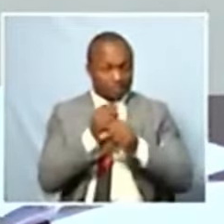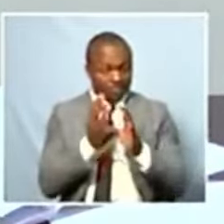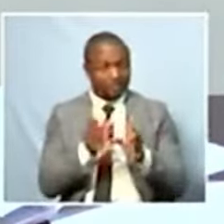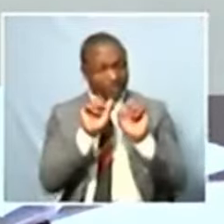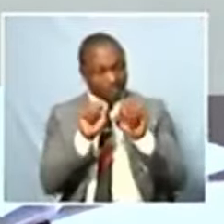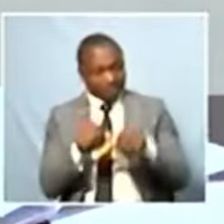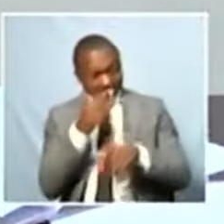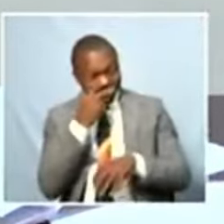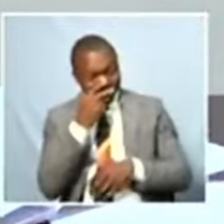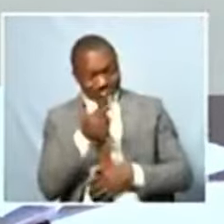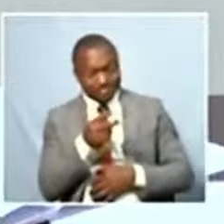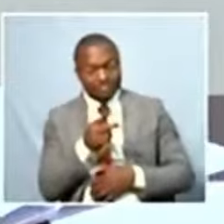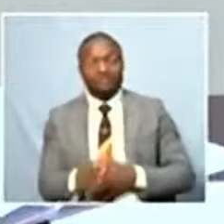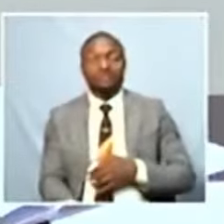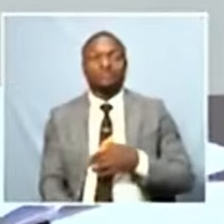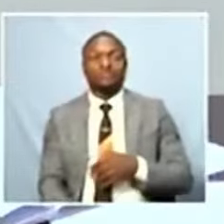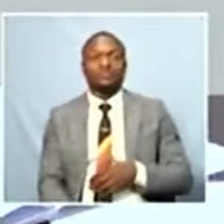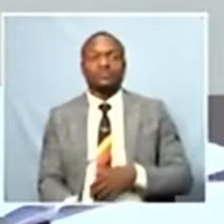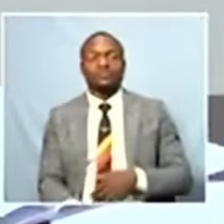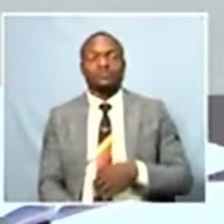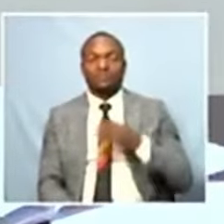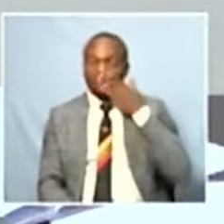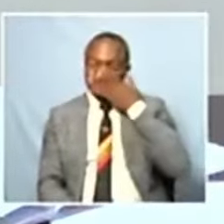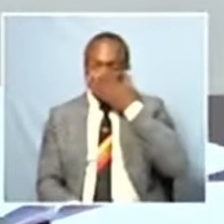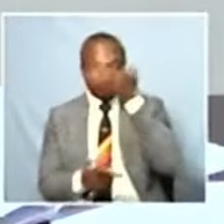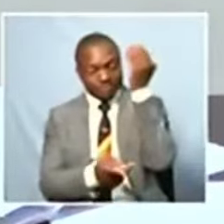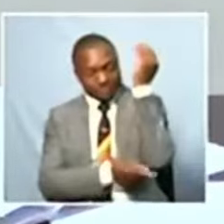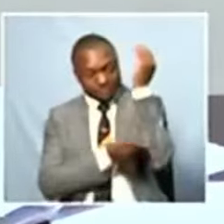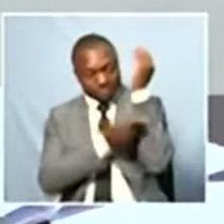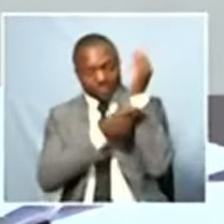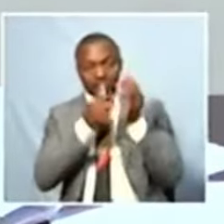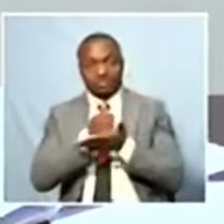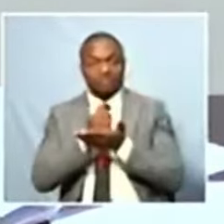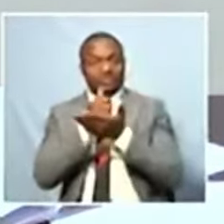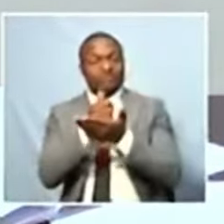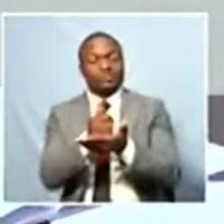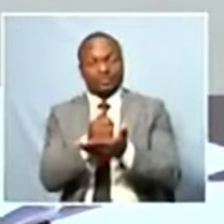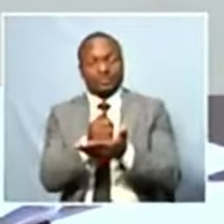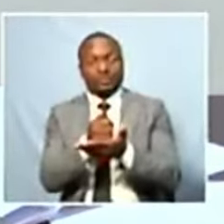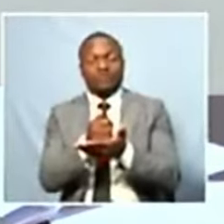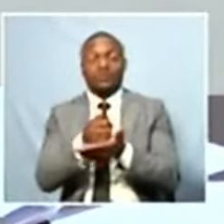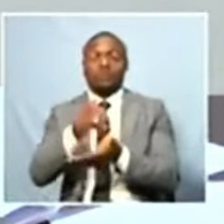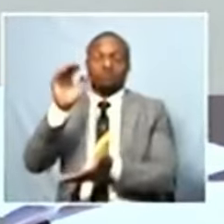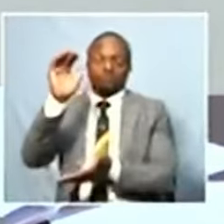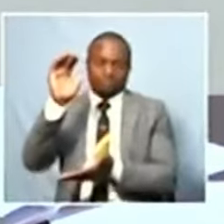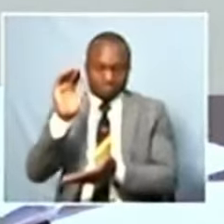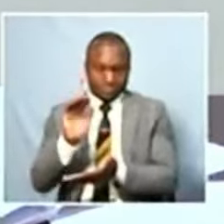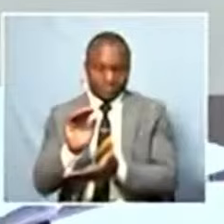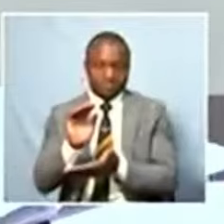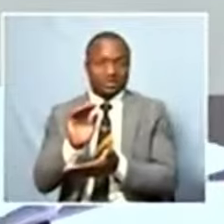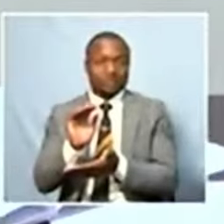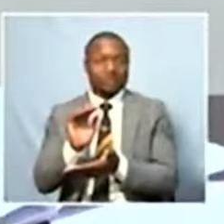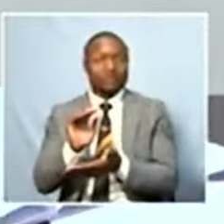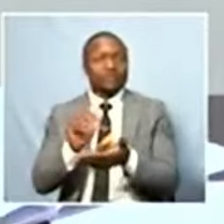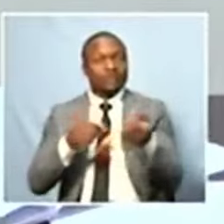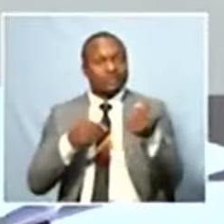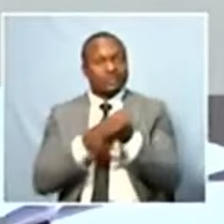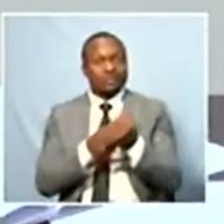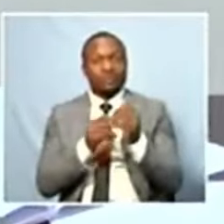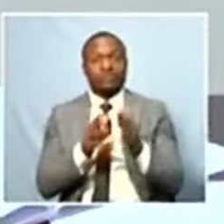can also see that the official development assistance landscape is decreasing. Donors are cutting